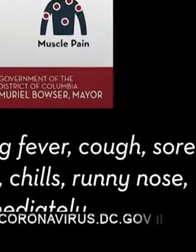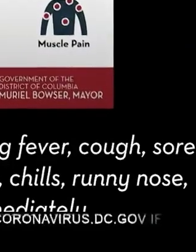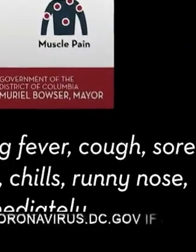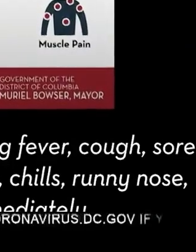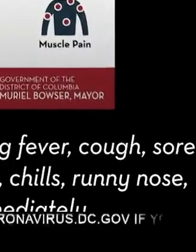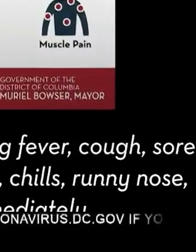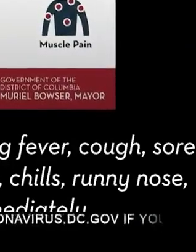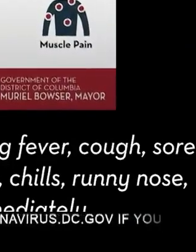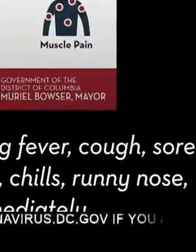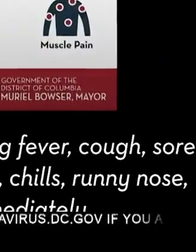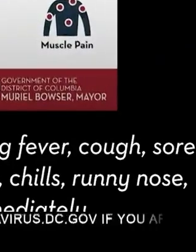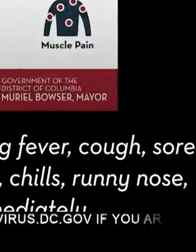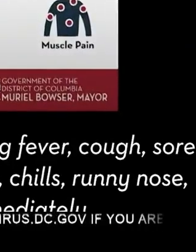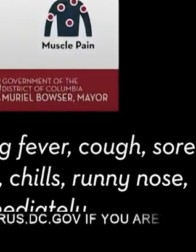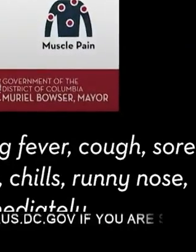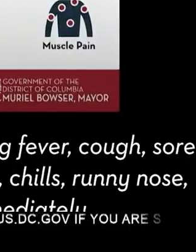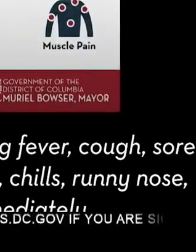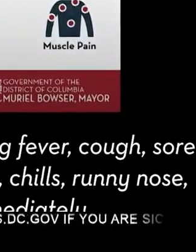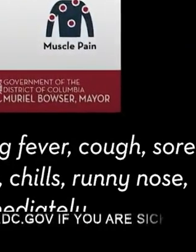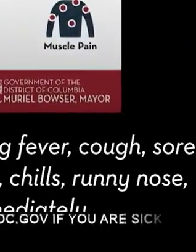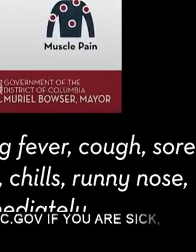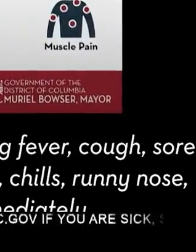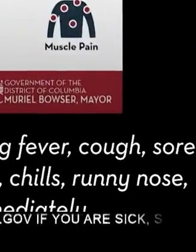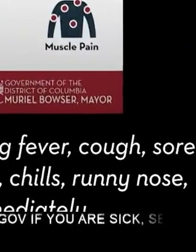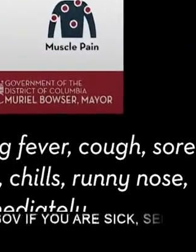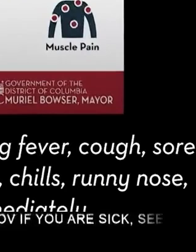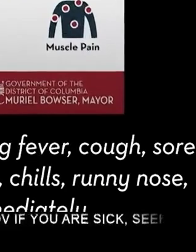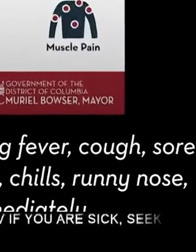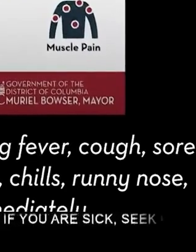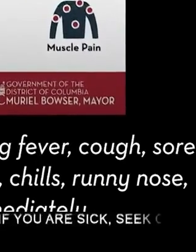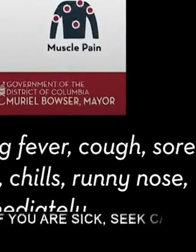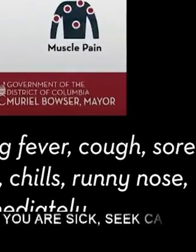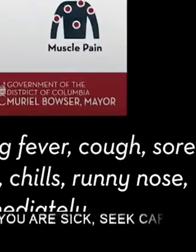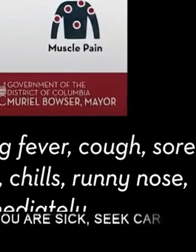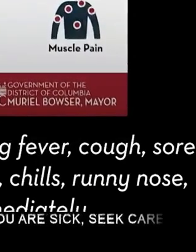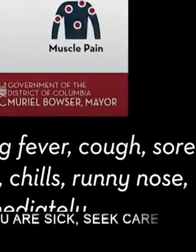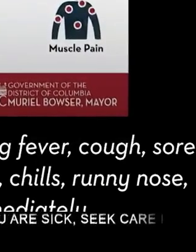experiencing fever, cough, sore throat, difficulty breathing, congestion,